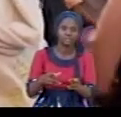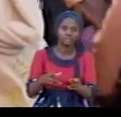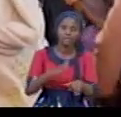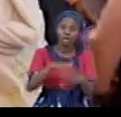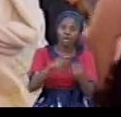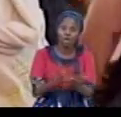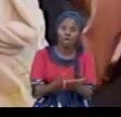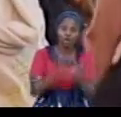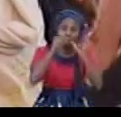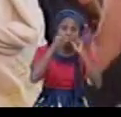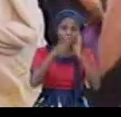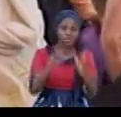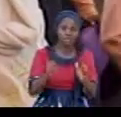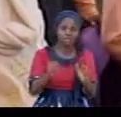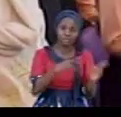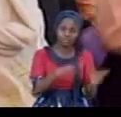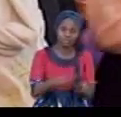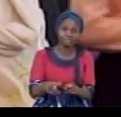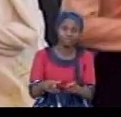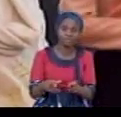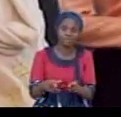All blessings available.